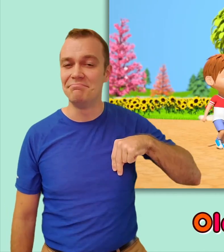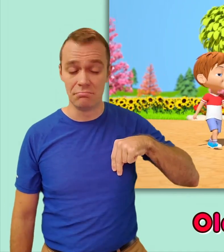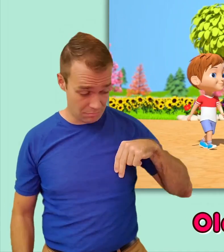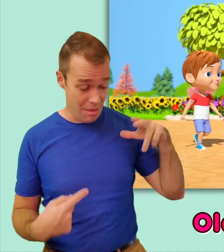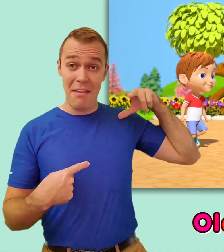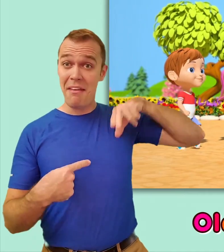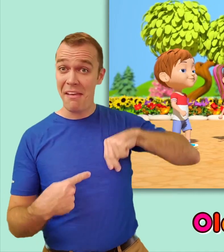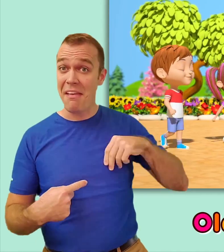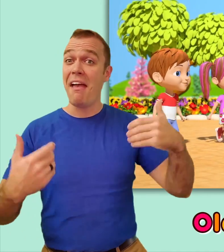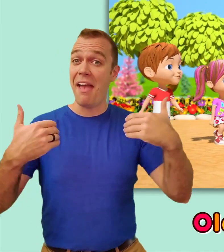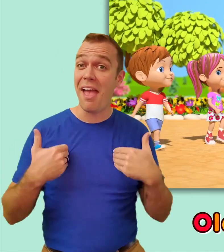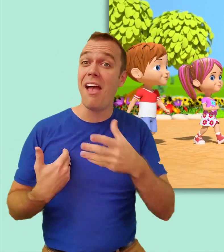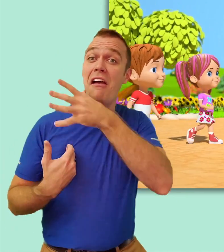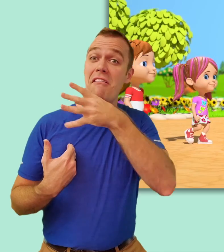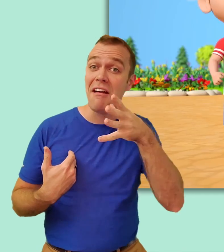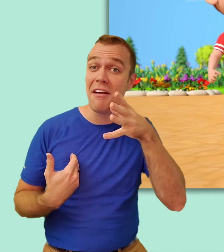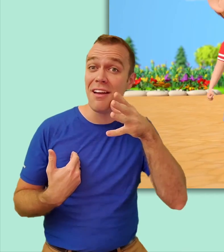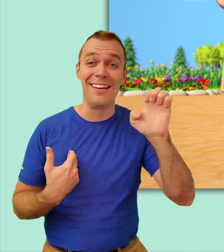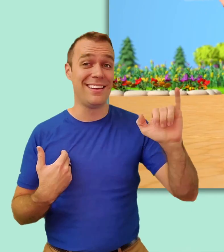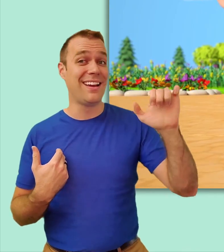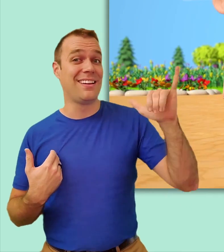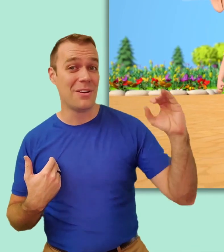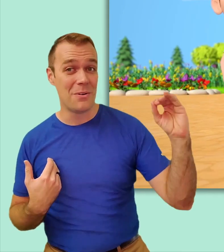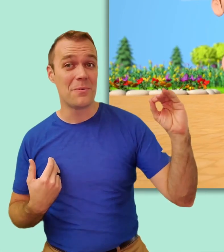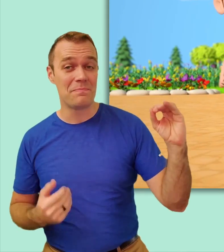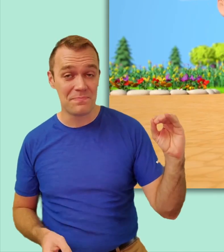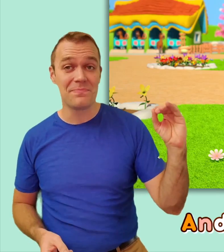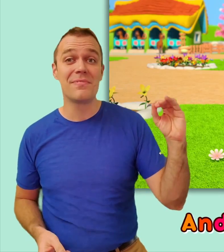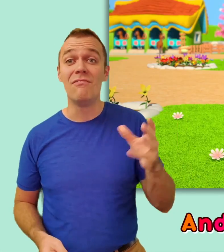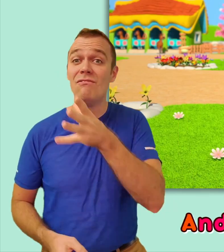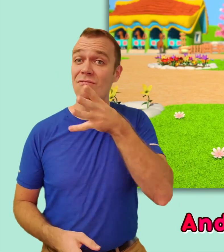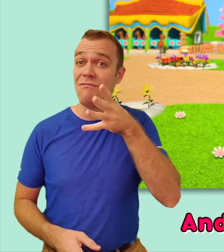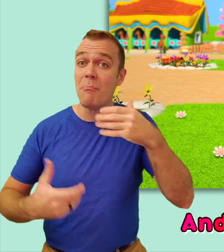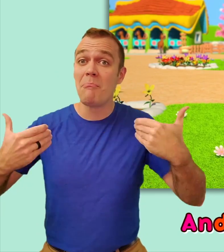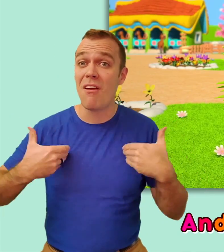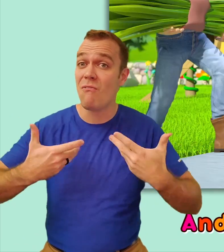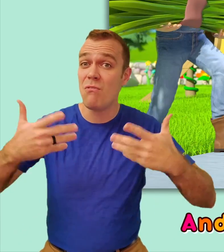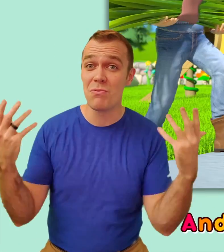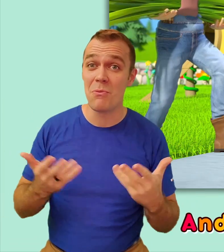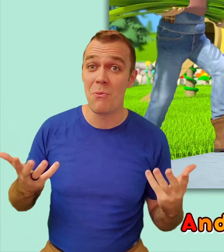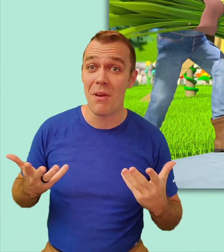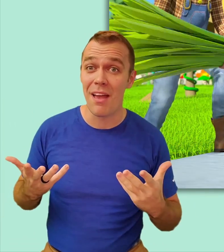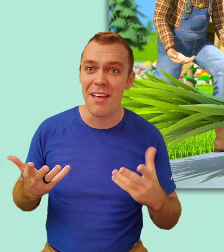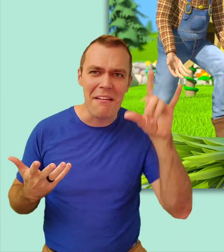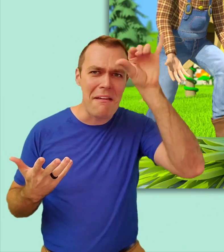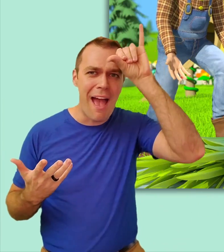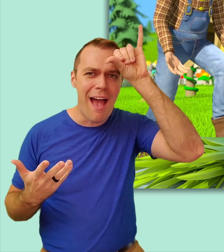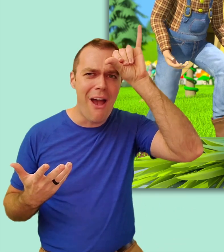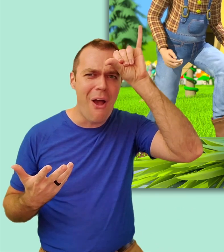Old McDonald had a farm, E-I-E-I-O. And on his farm he had a